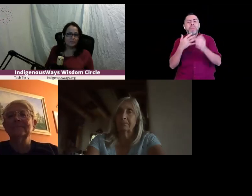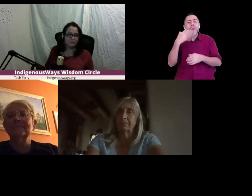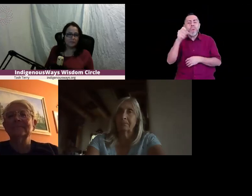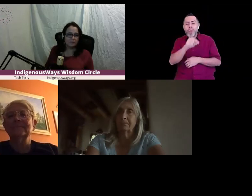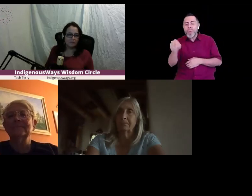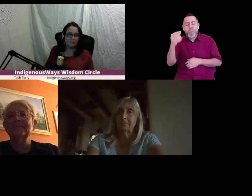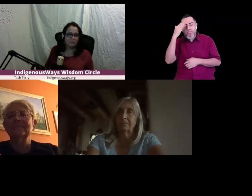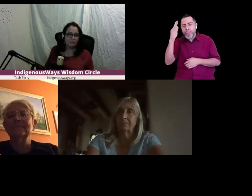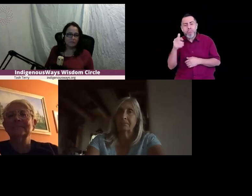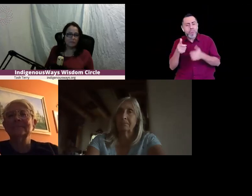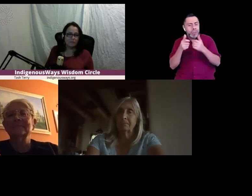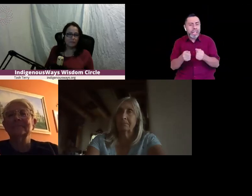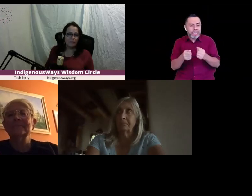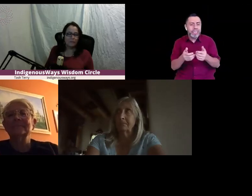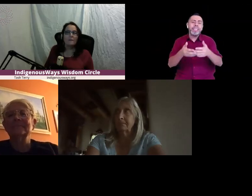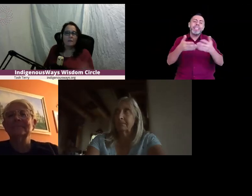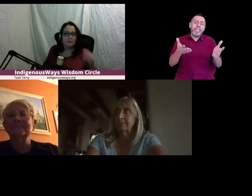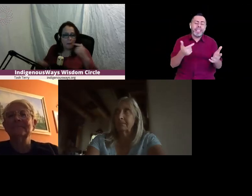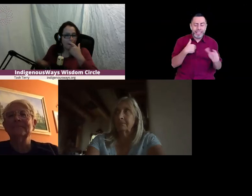that. So that's,